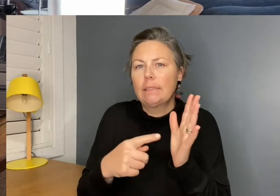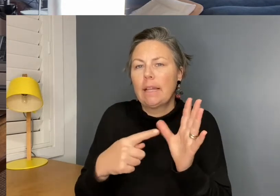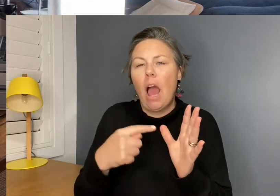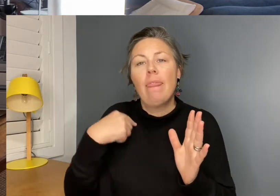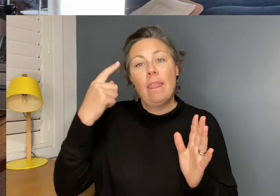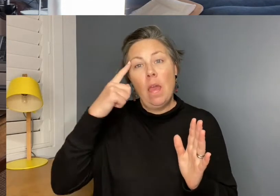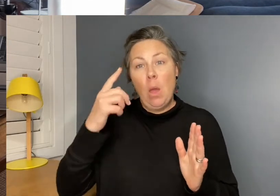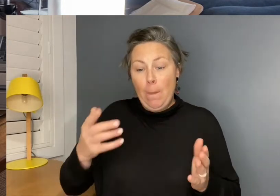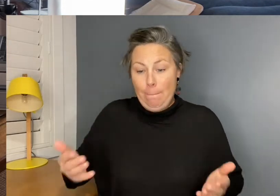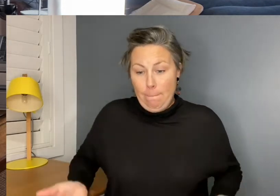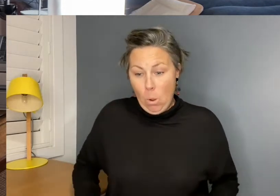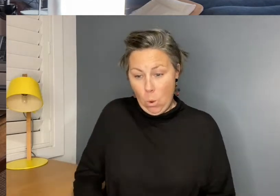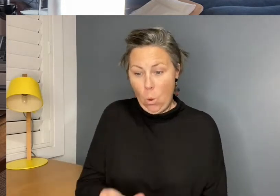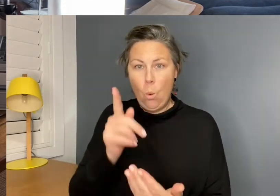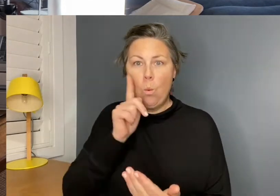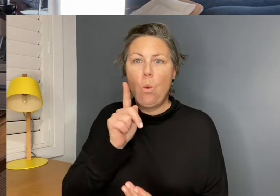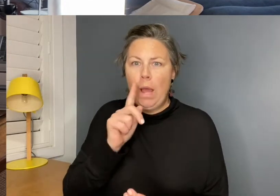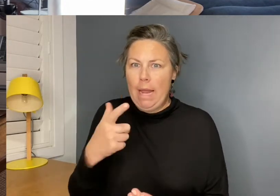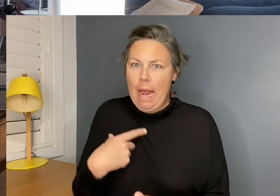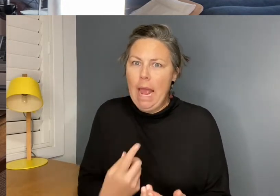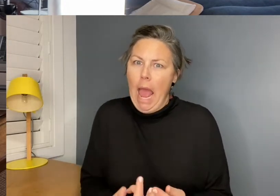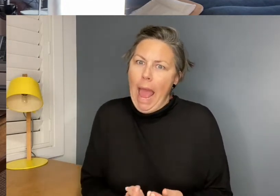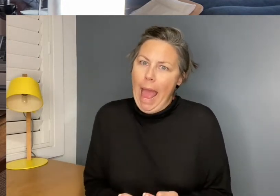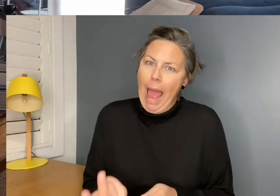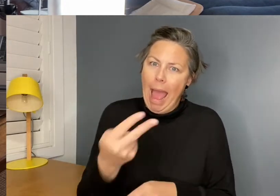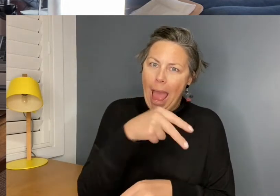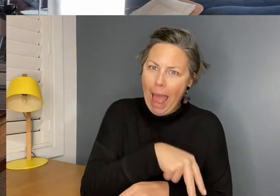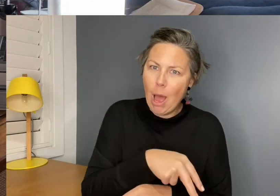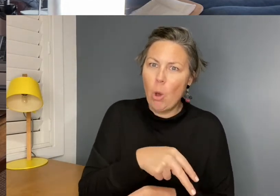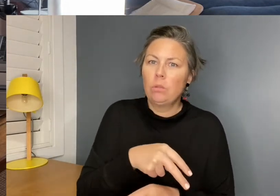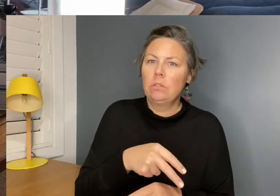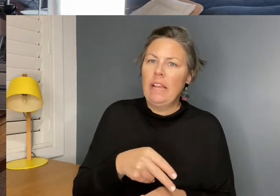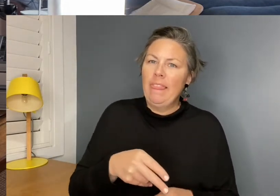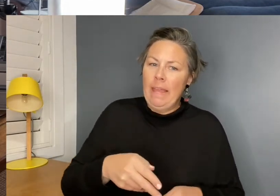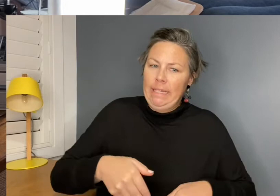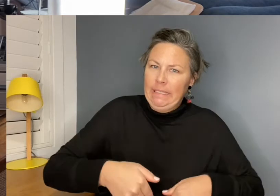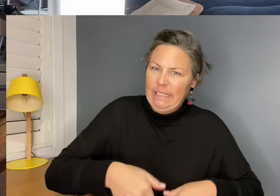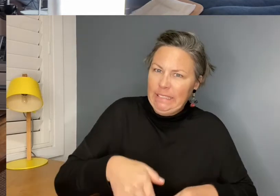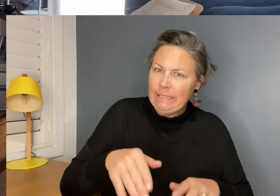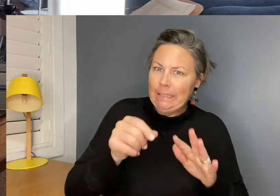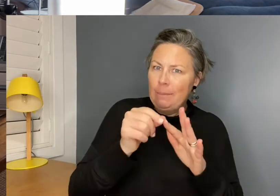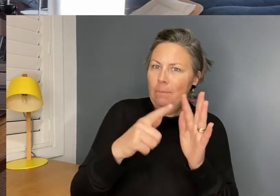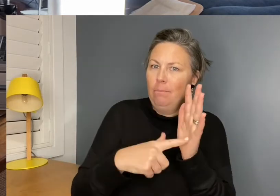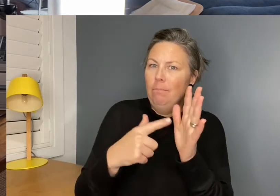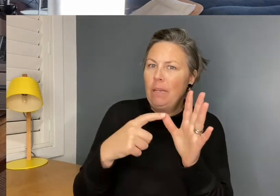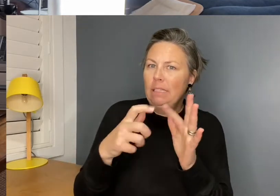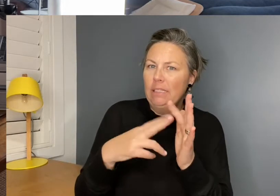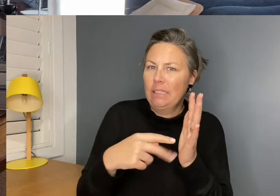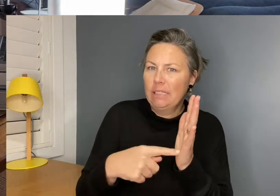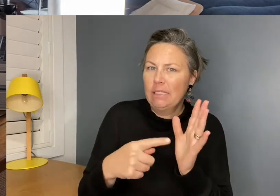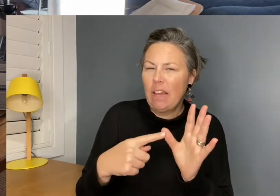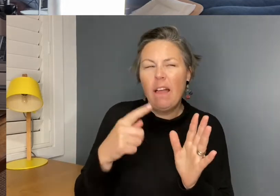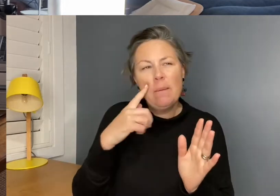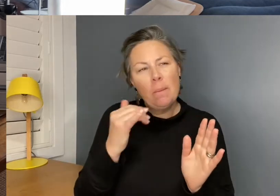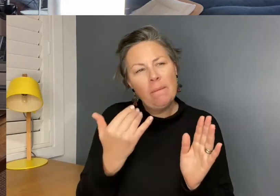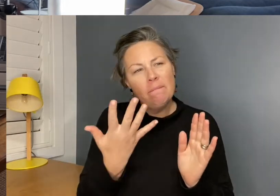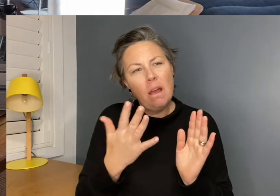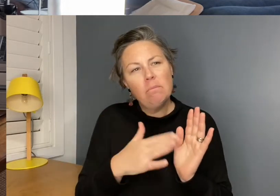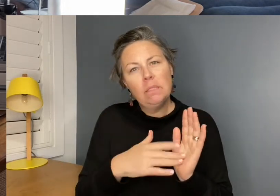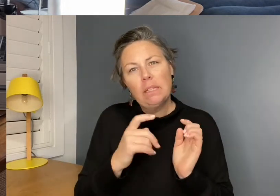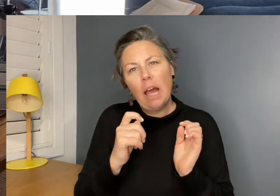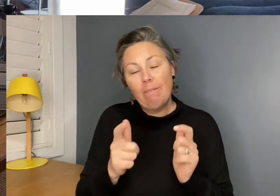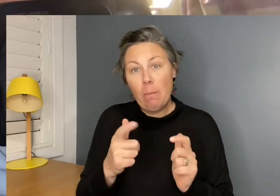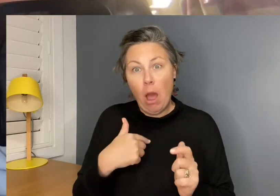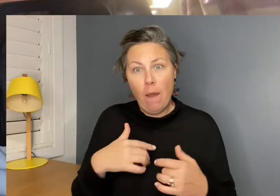the placenta and stuff out. Yeah. So I think once you give birth in water, you sort of need to get out and get the placenta out and check the baby and all of that sort of